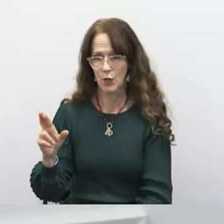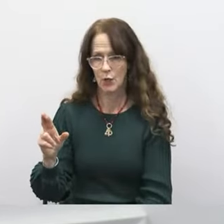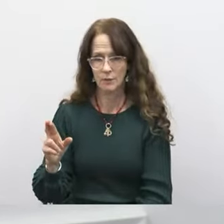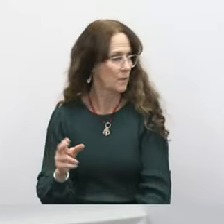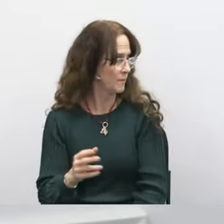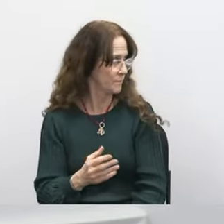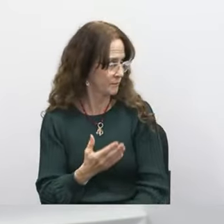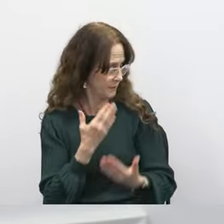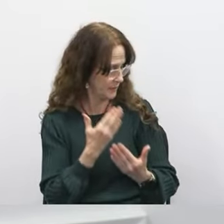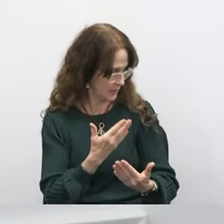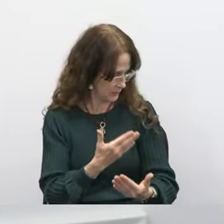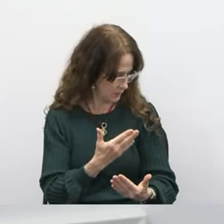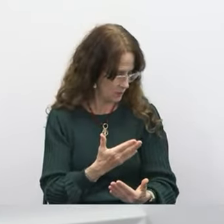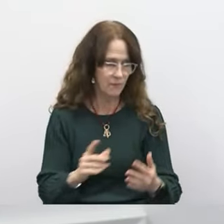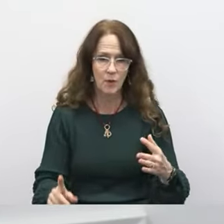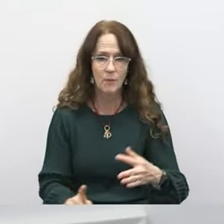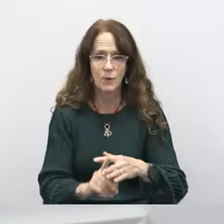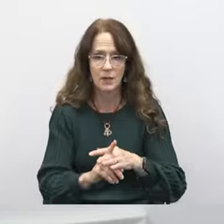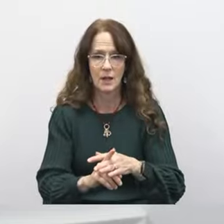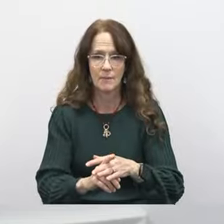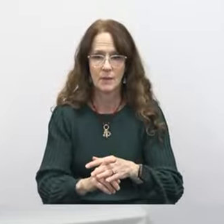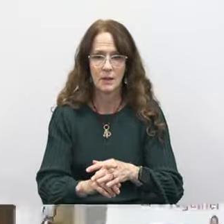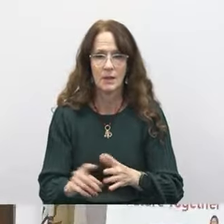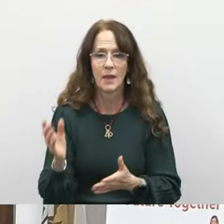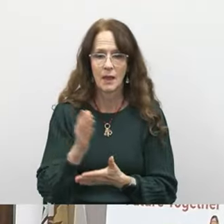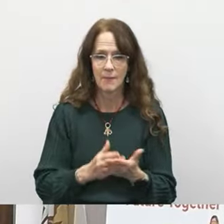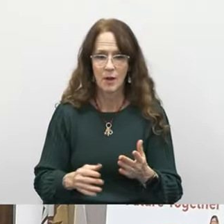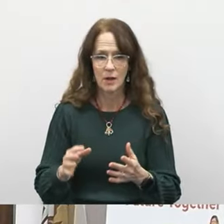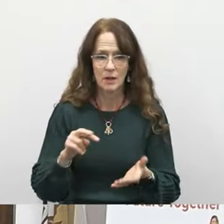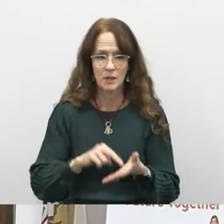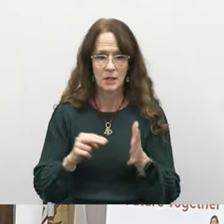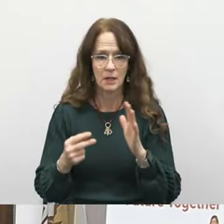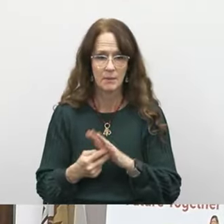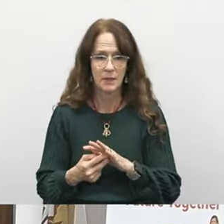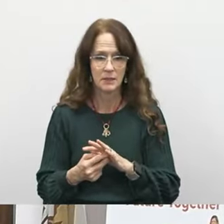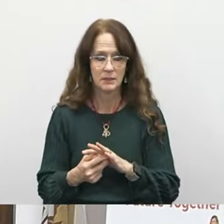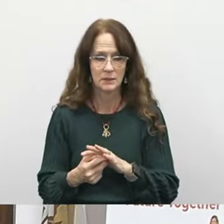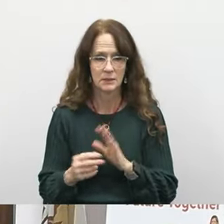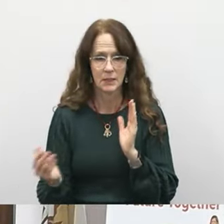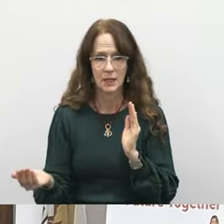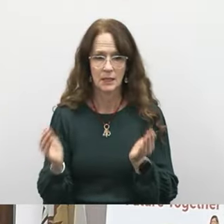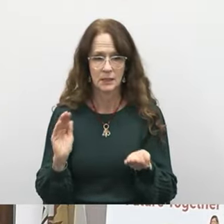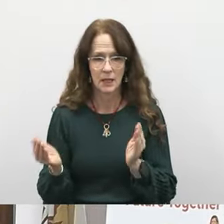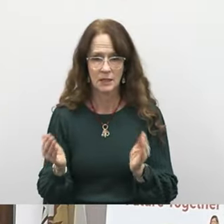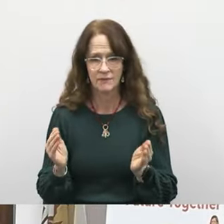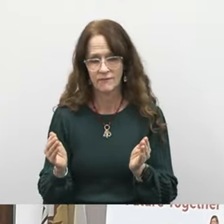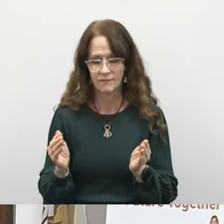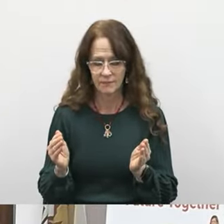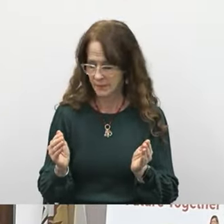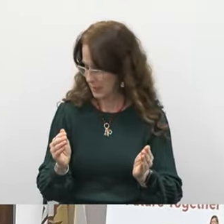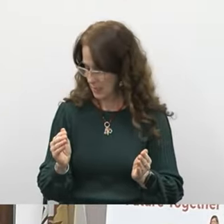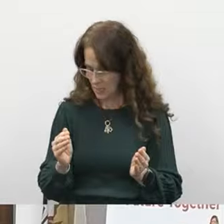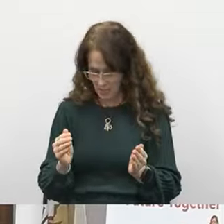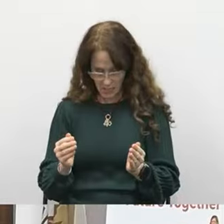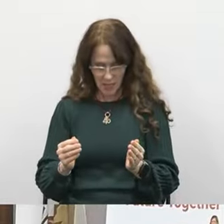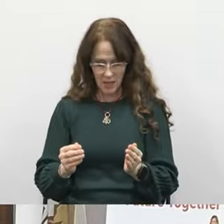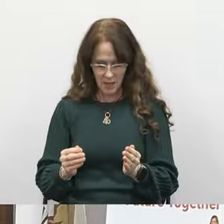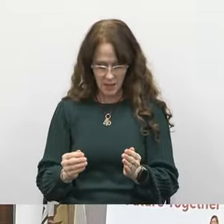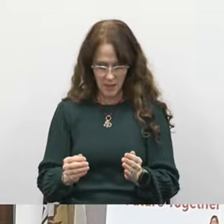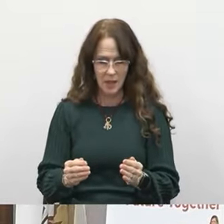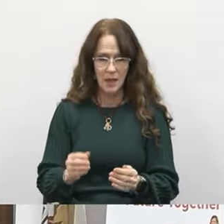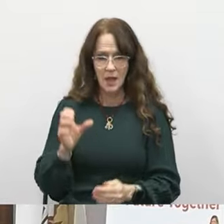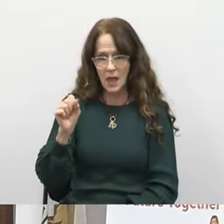you for bringing that up. So that portion that she's referring to is really kind of the, it would speak to the